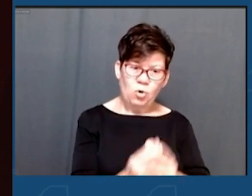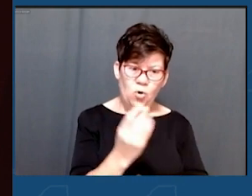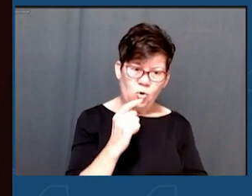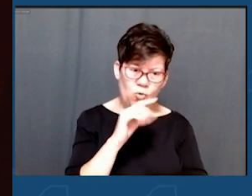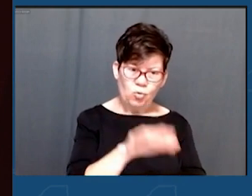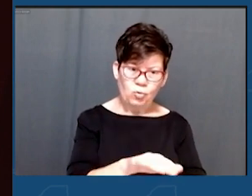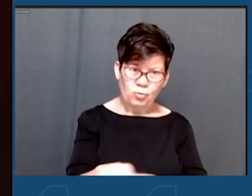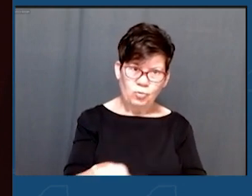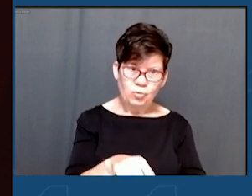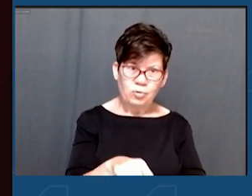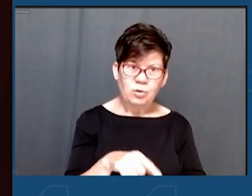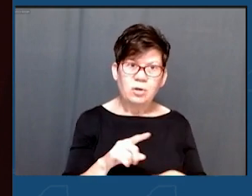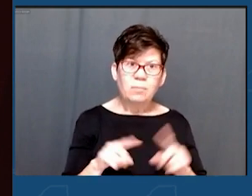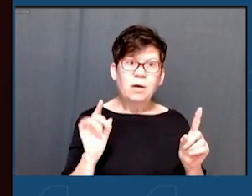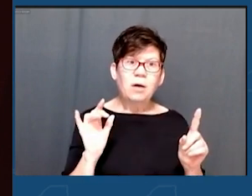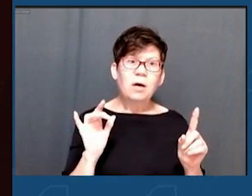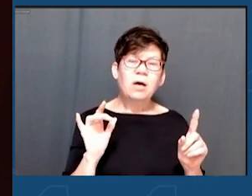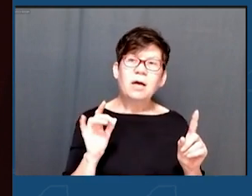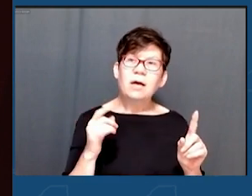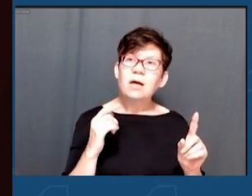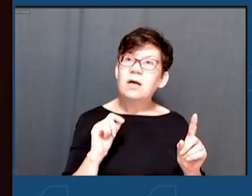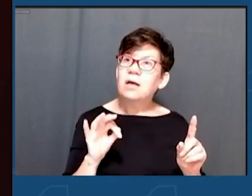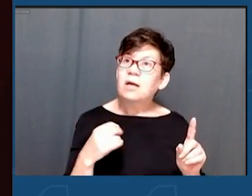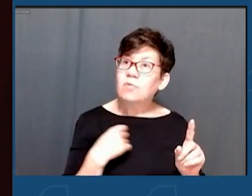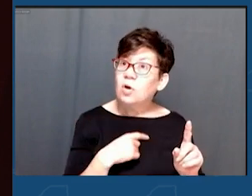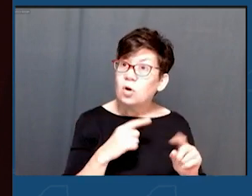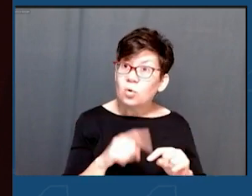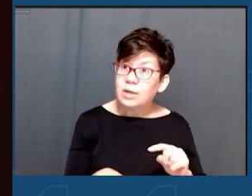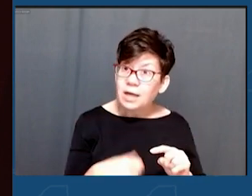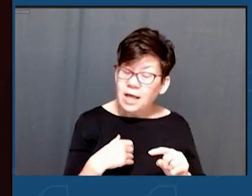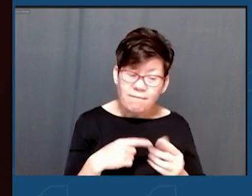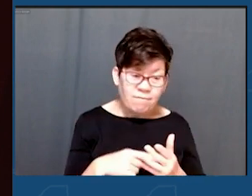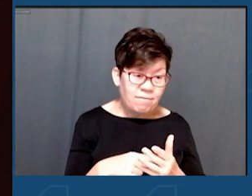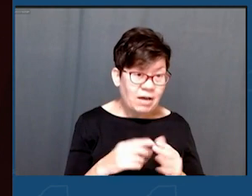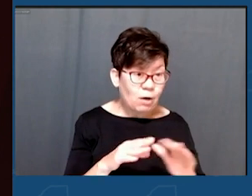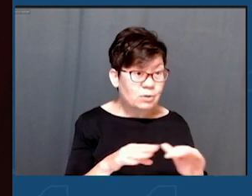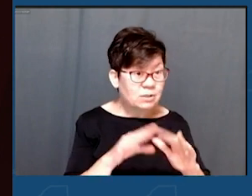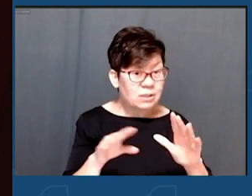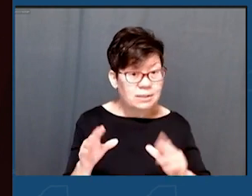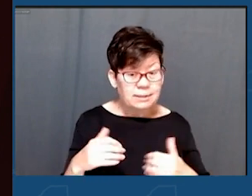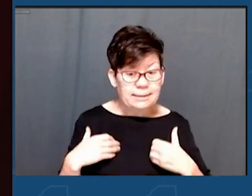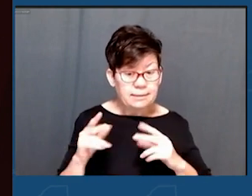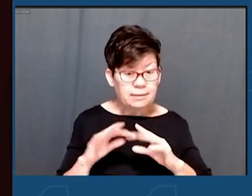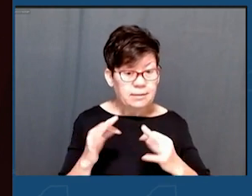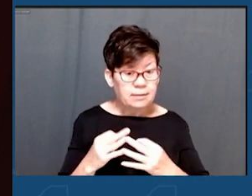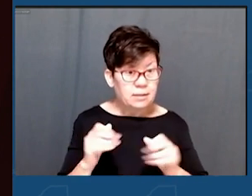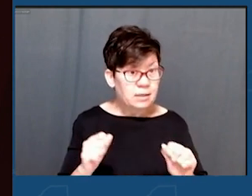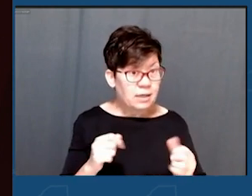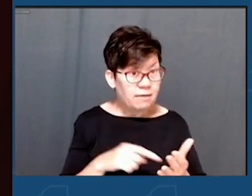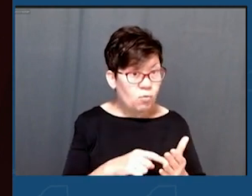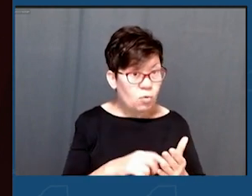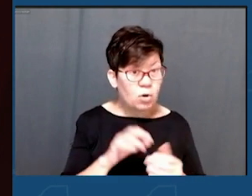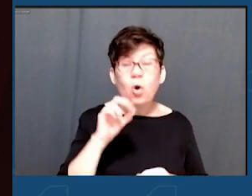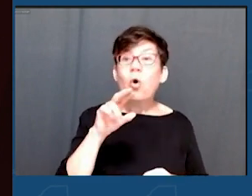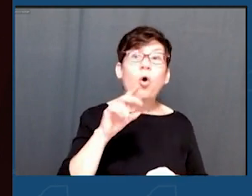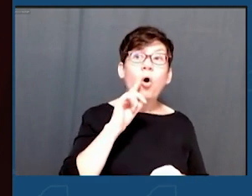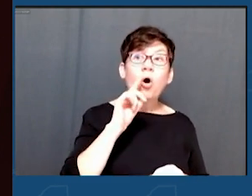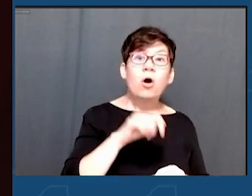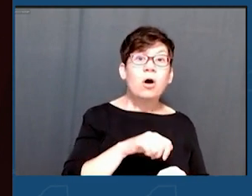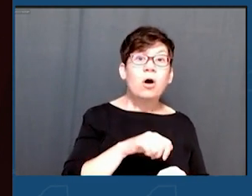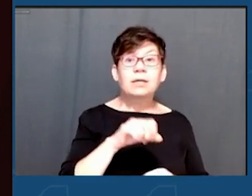But if we can't have housing that young families can afford, Or on the other end of life spectrum,